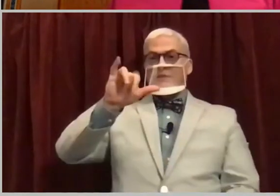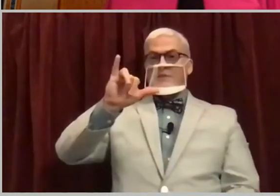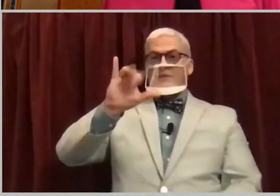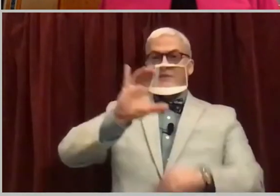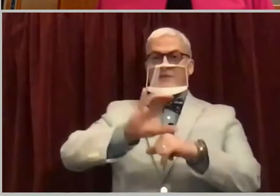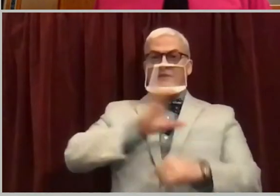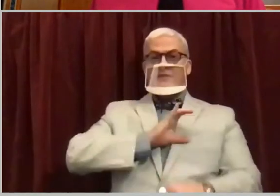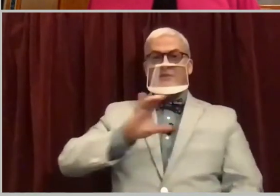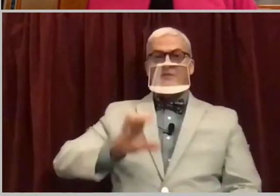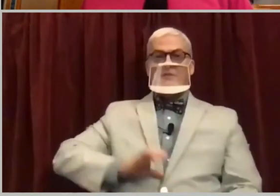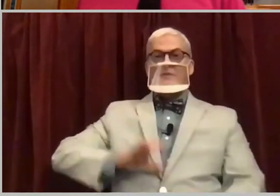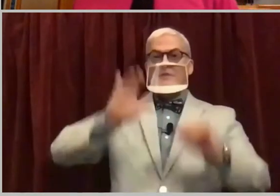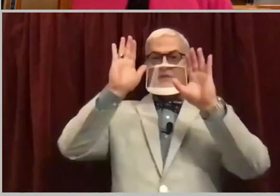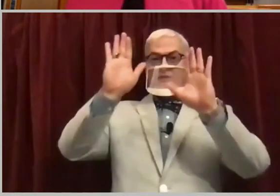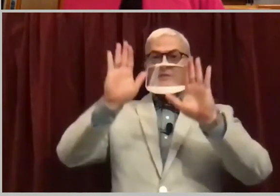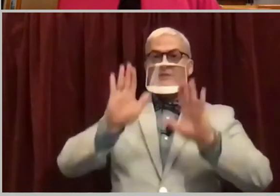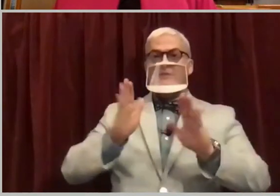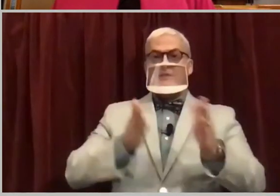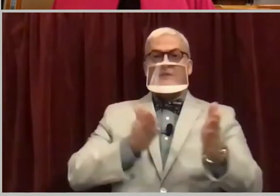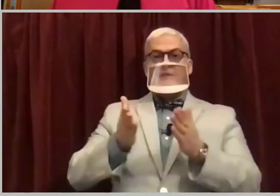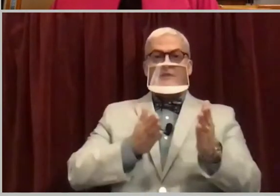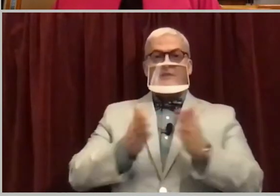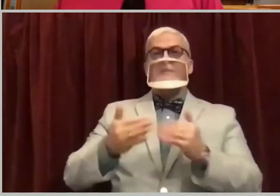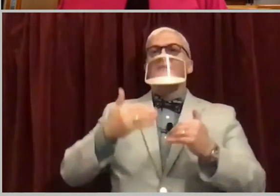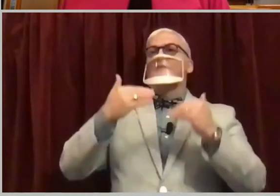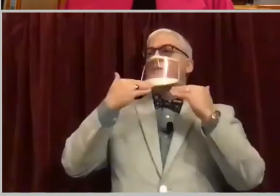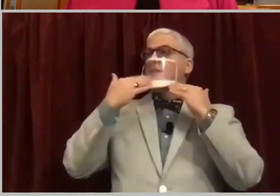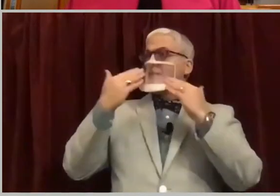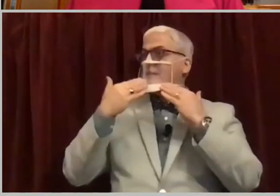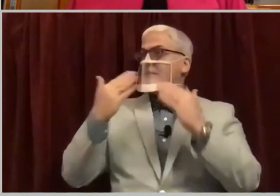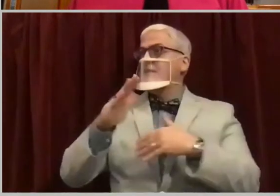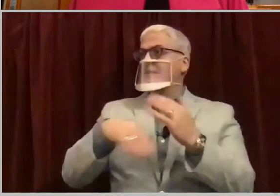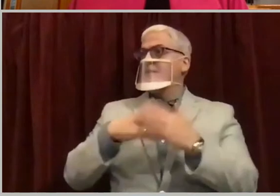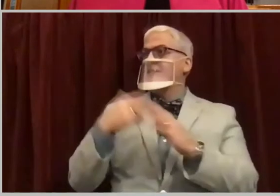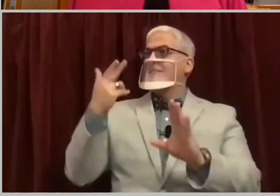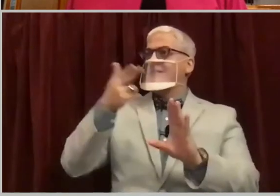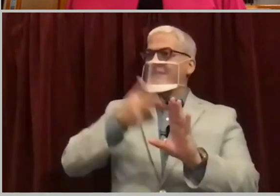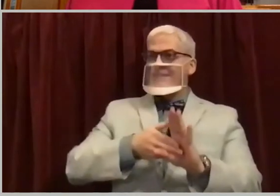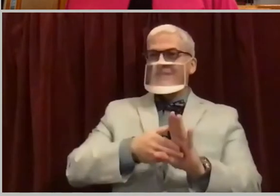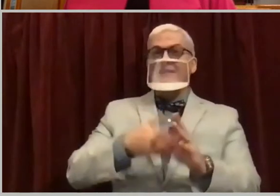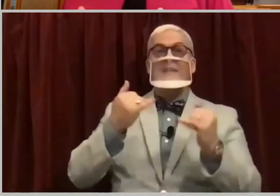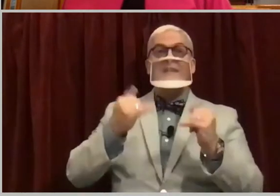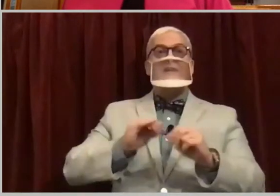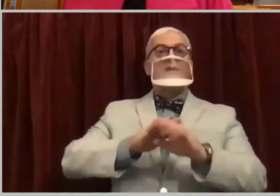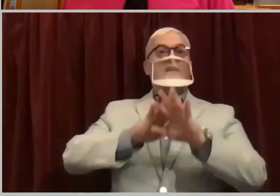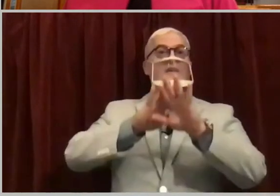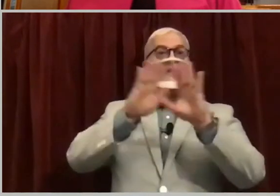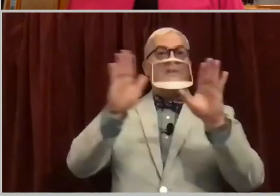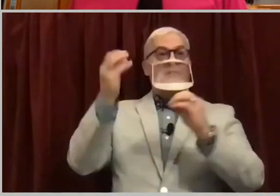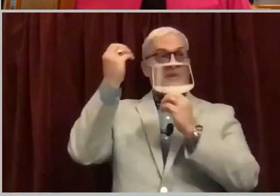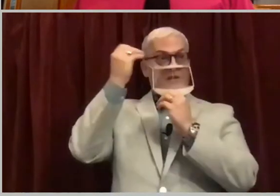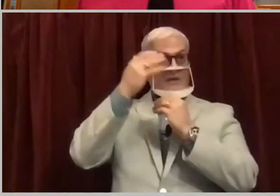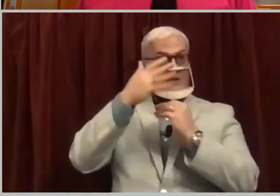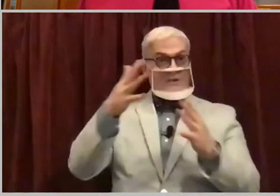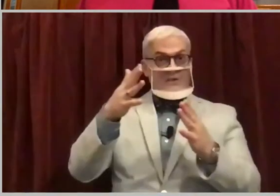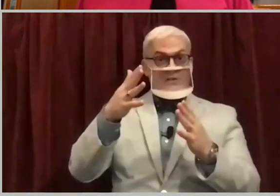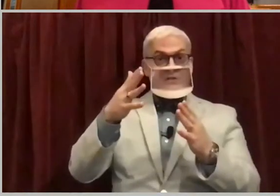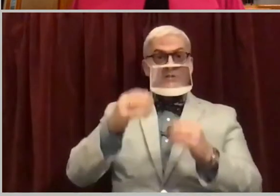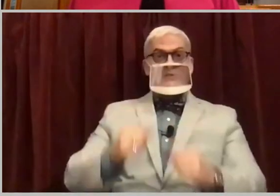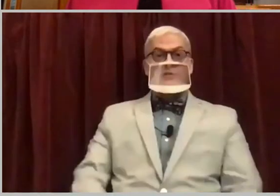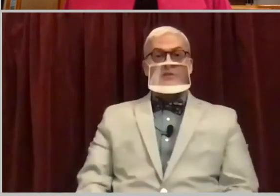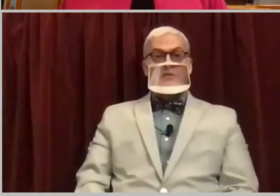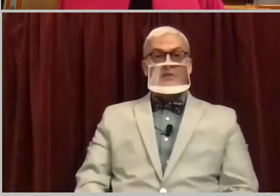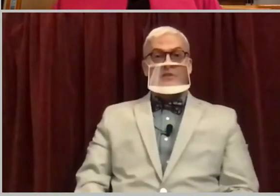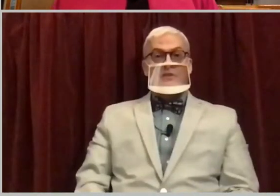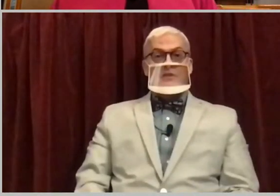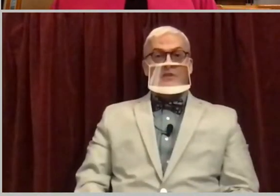Worship Service. We thank you for everyone who came out today. Just some opening announcements as usual. Just asking you, it's been up here for a while, just